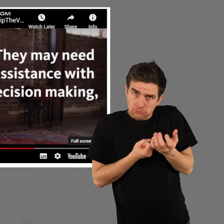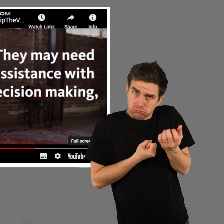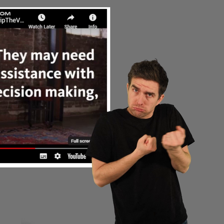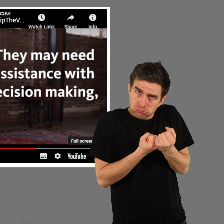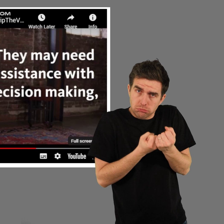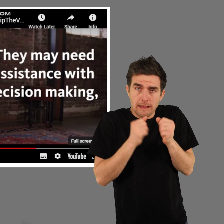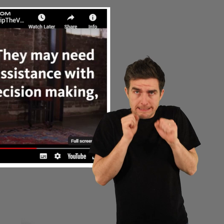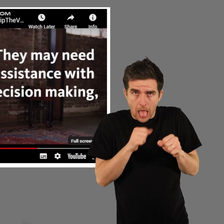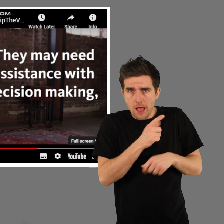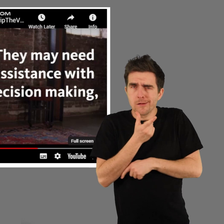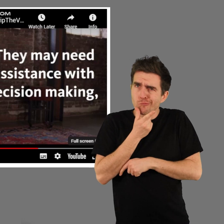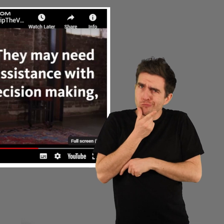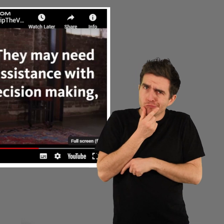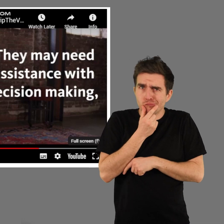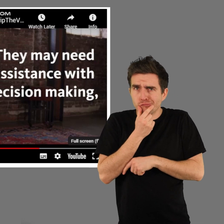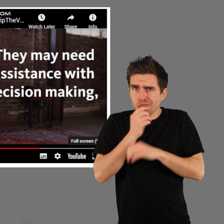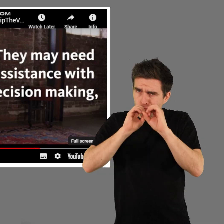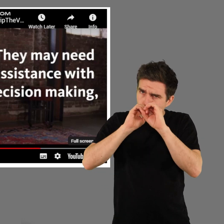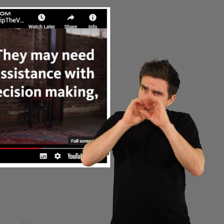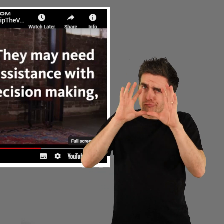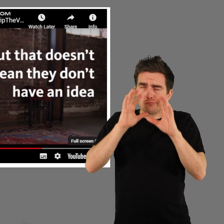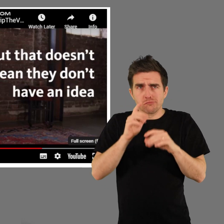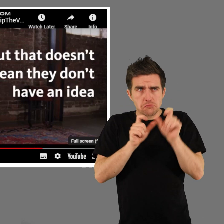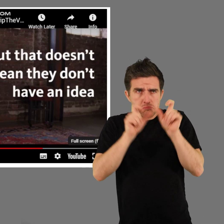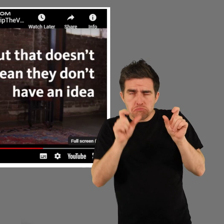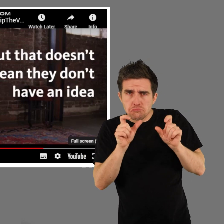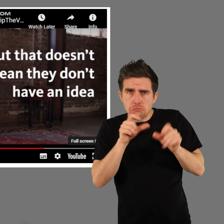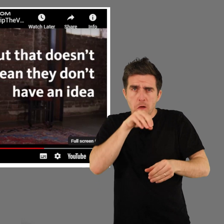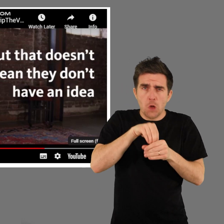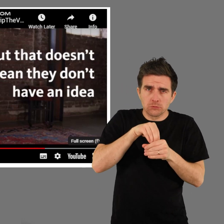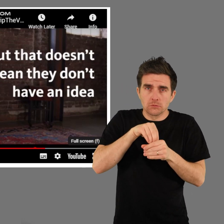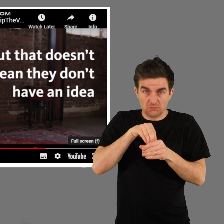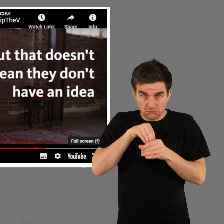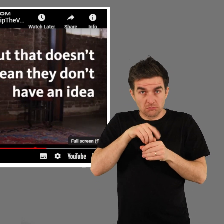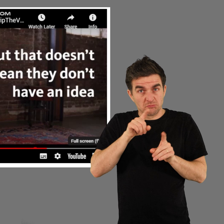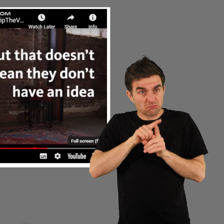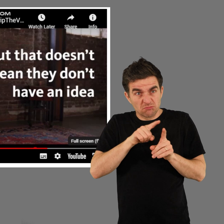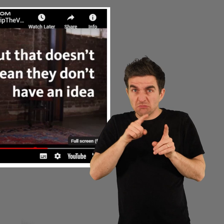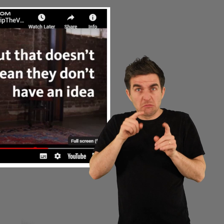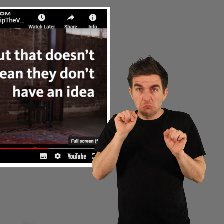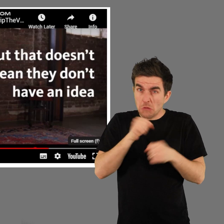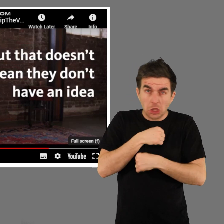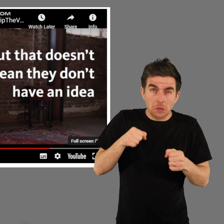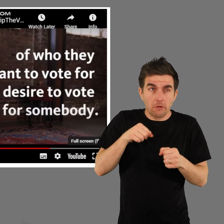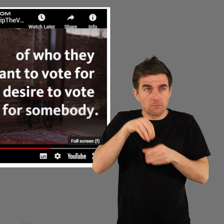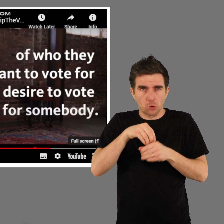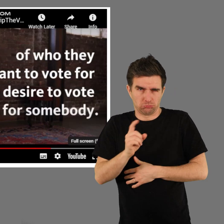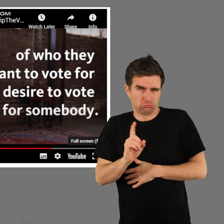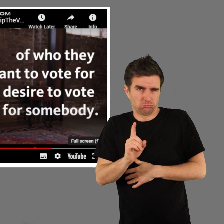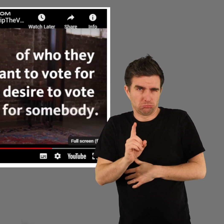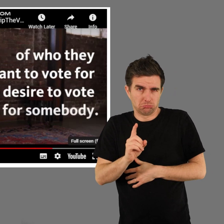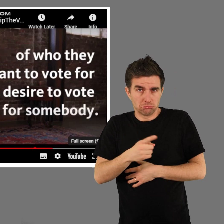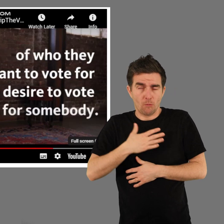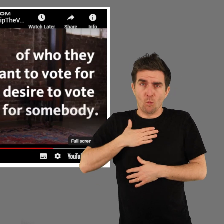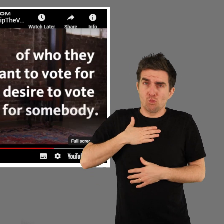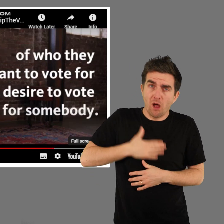assistance with decision making, but that doesn't mean they don't have an idea of who they want to vote